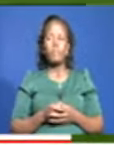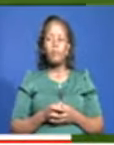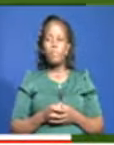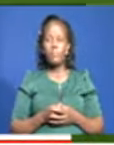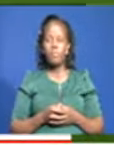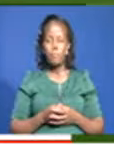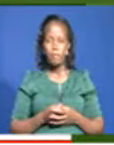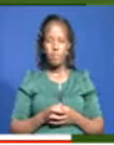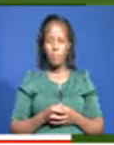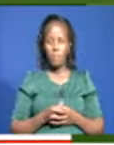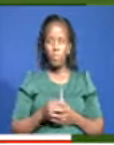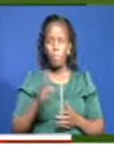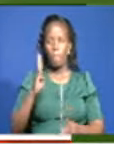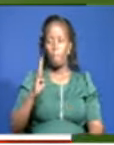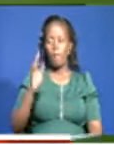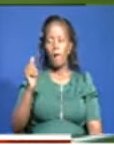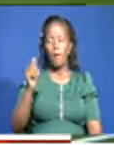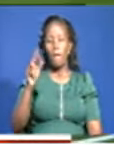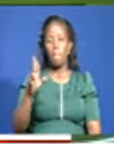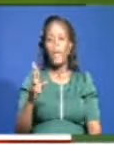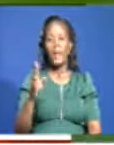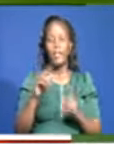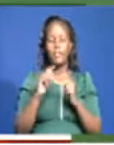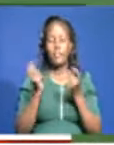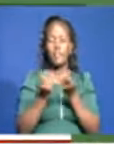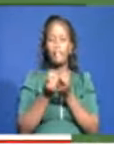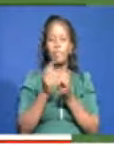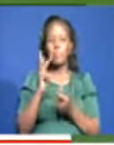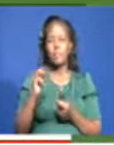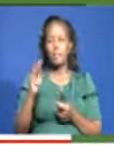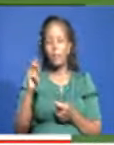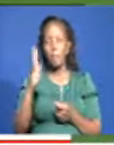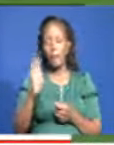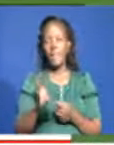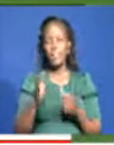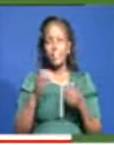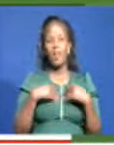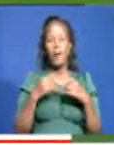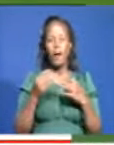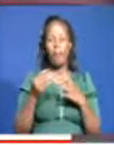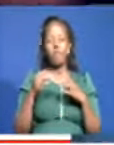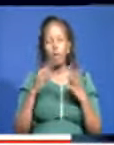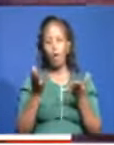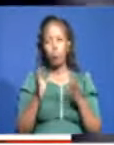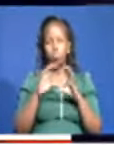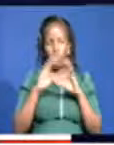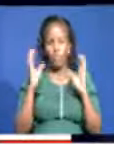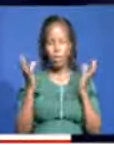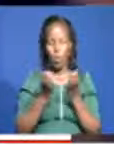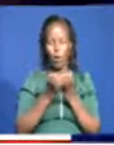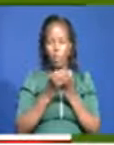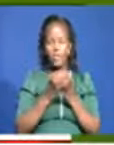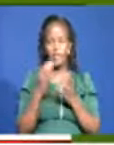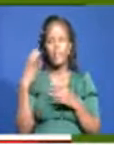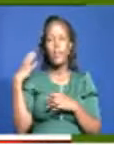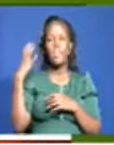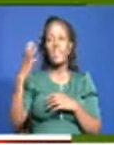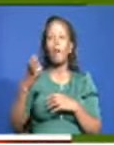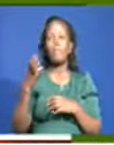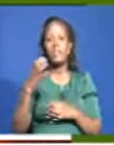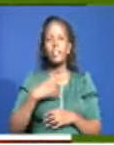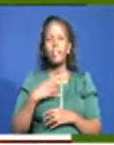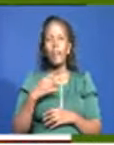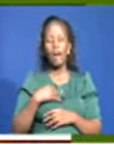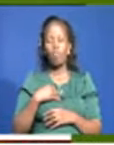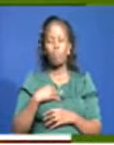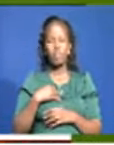Bayern Munich forward Sadio Mane has backed Argentina to win the upcoming FIFA World Cup in Qatar. Argentina captain Lionel Messi has notably been a prolific